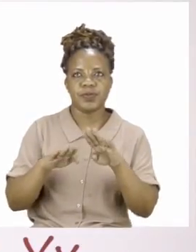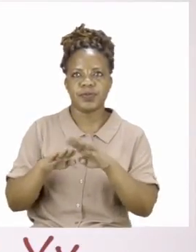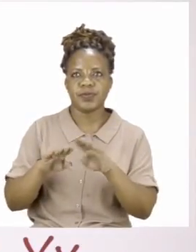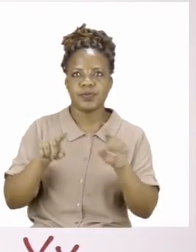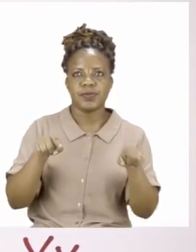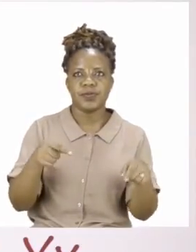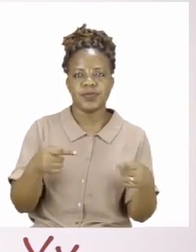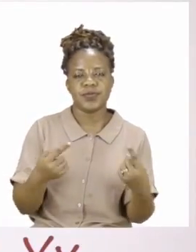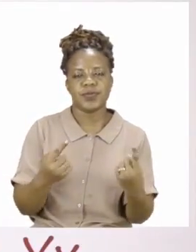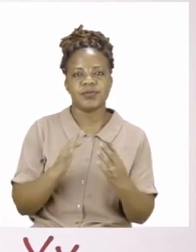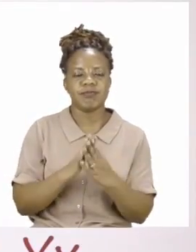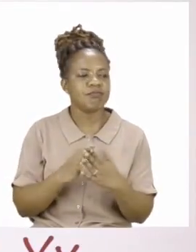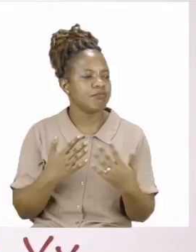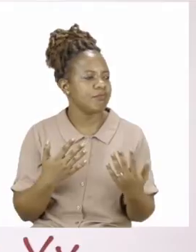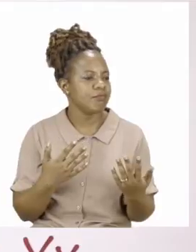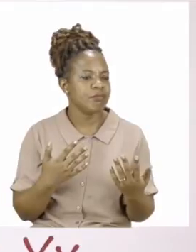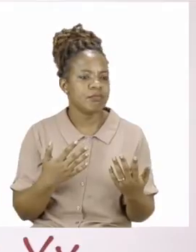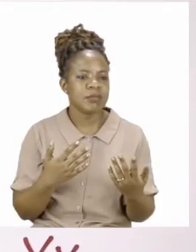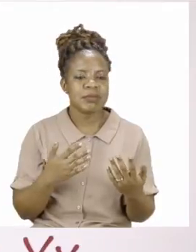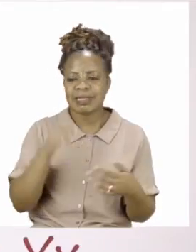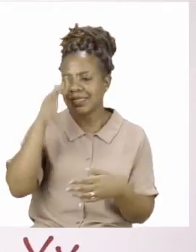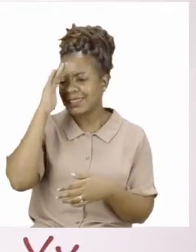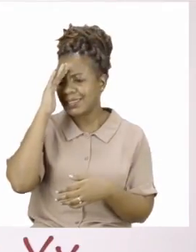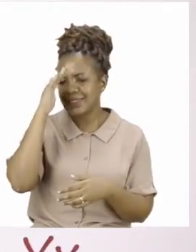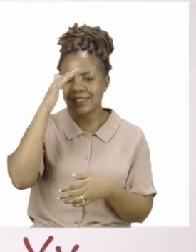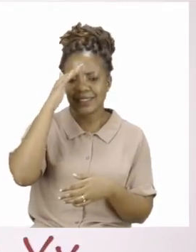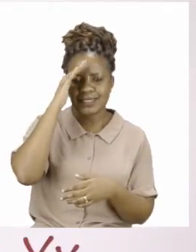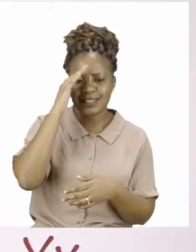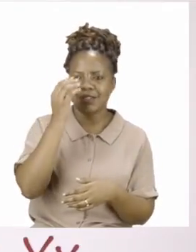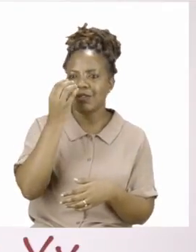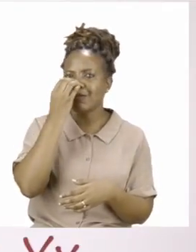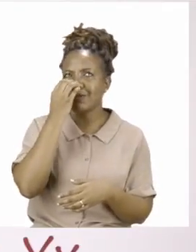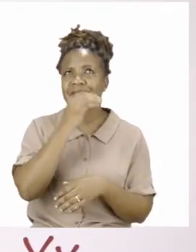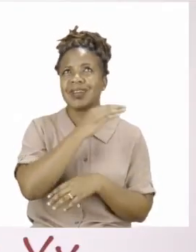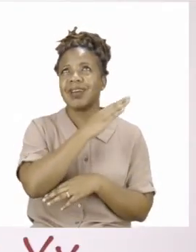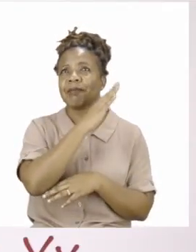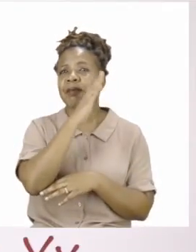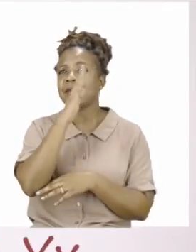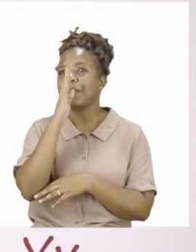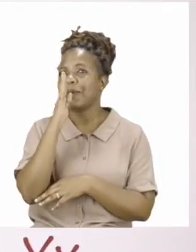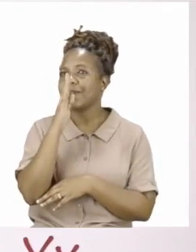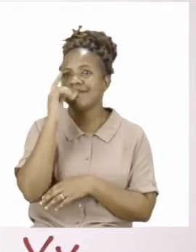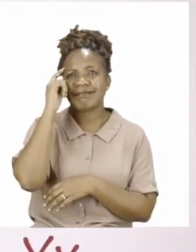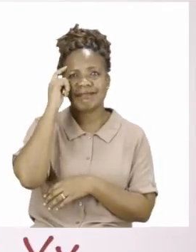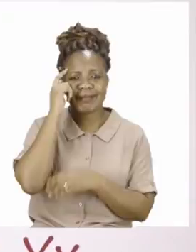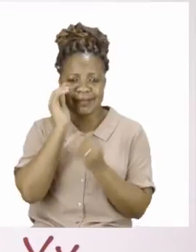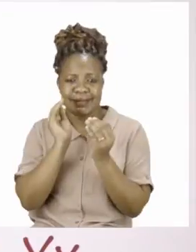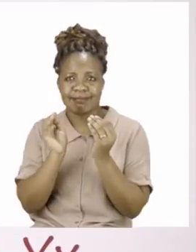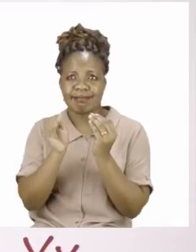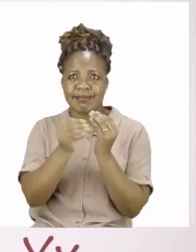I wonder though, I've been looking for Zacky the whole day. I think he's hiding from